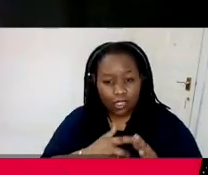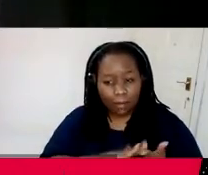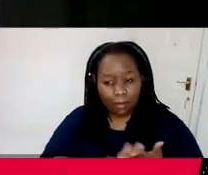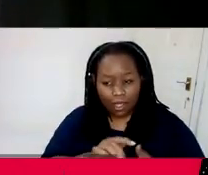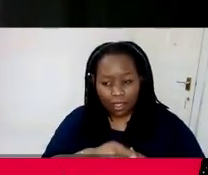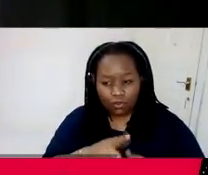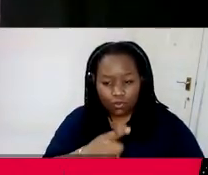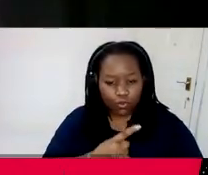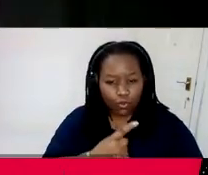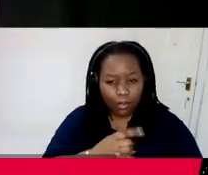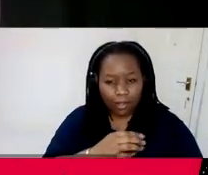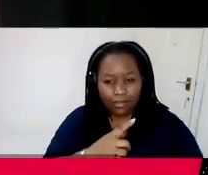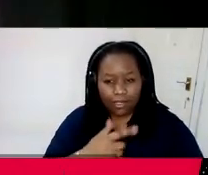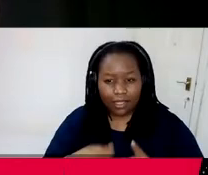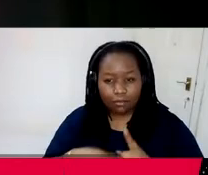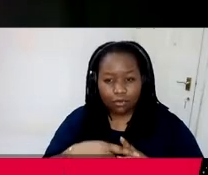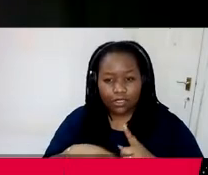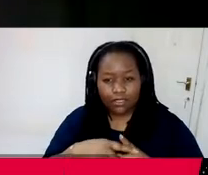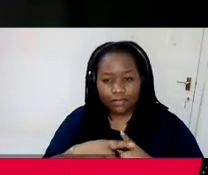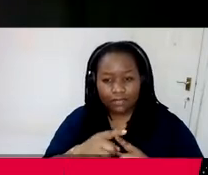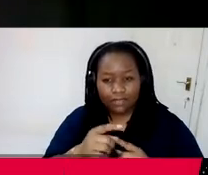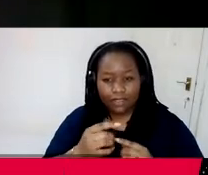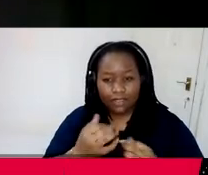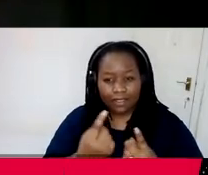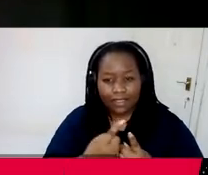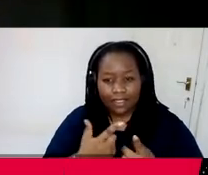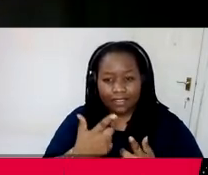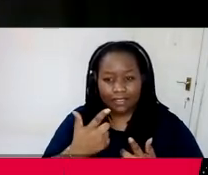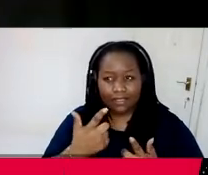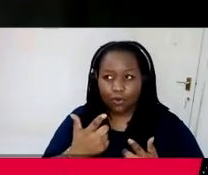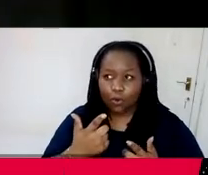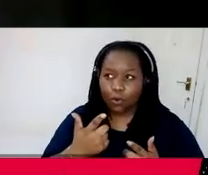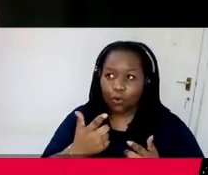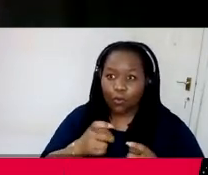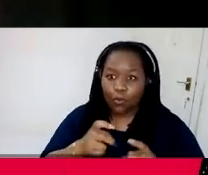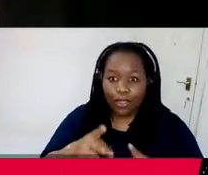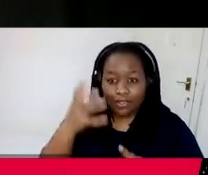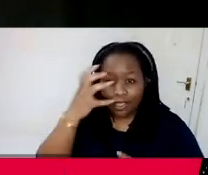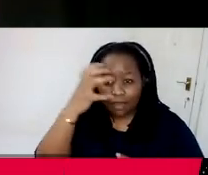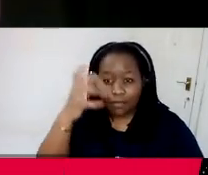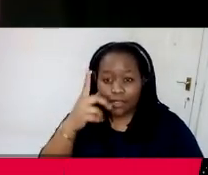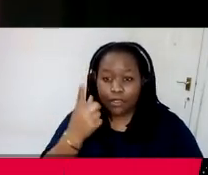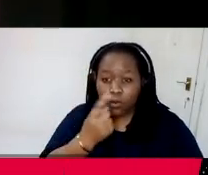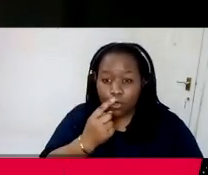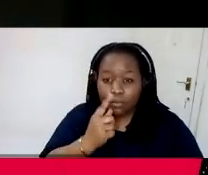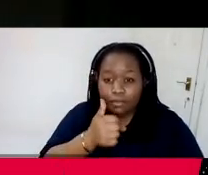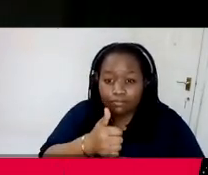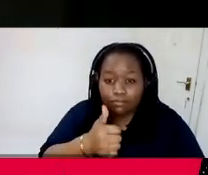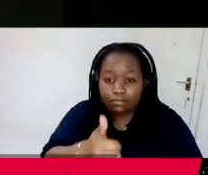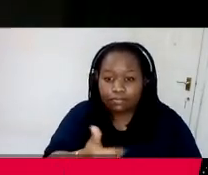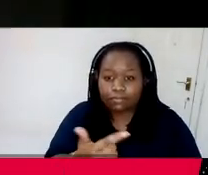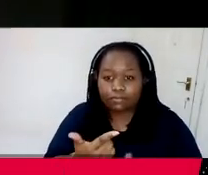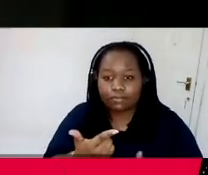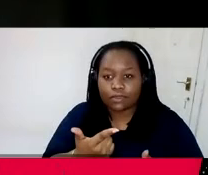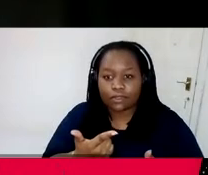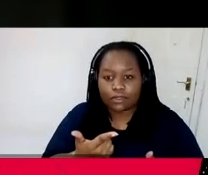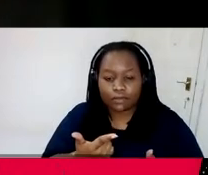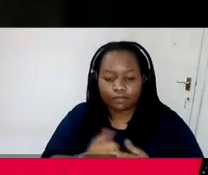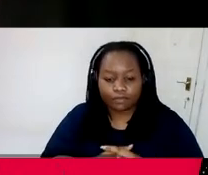actions alongside their role as a supplier of weapons.